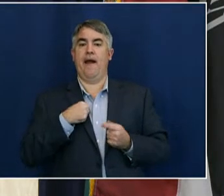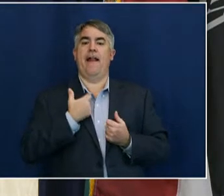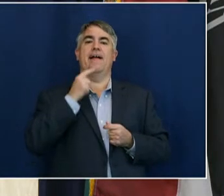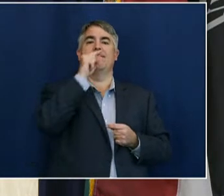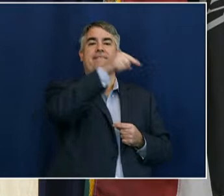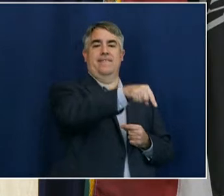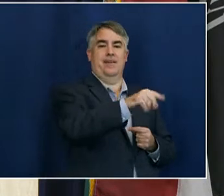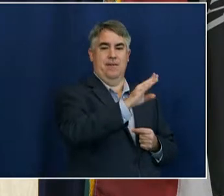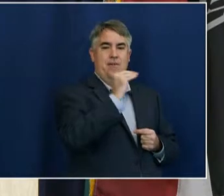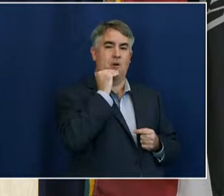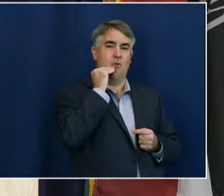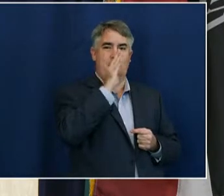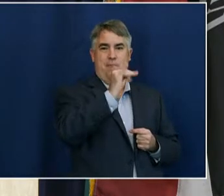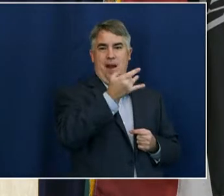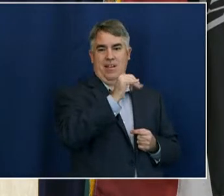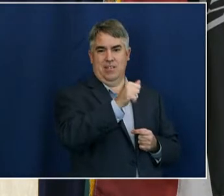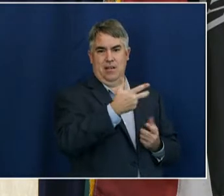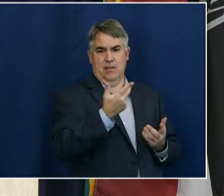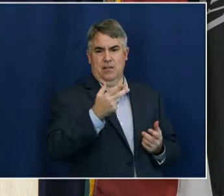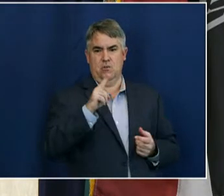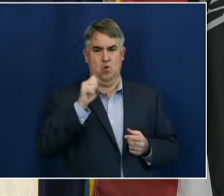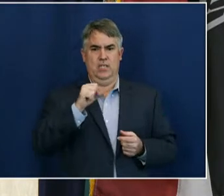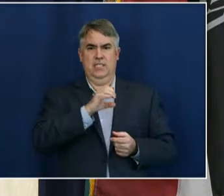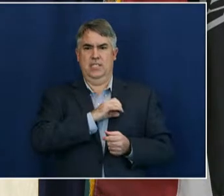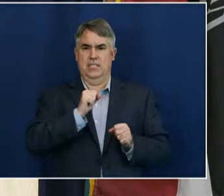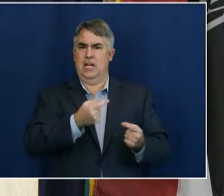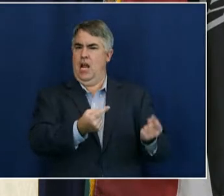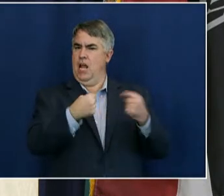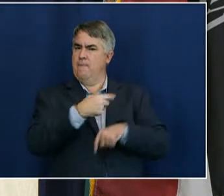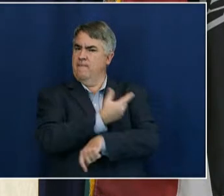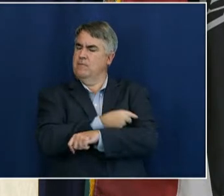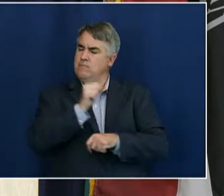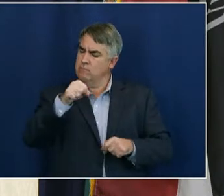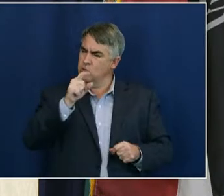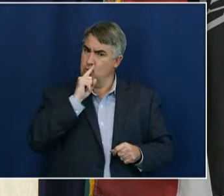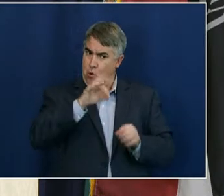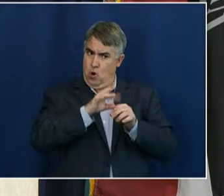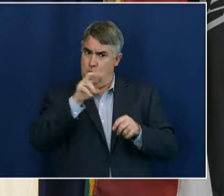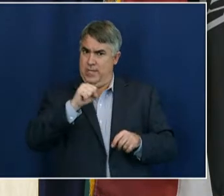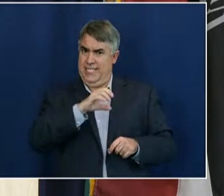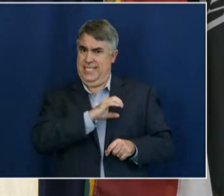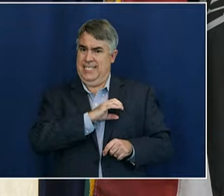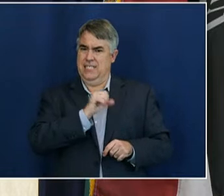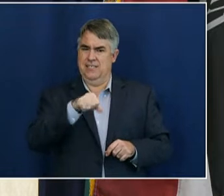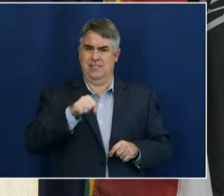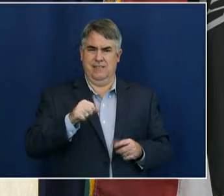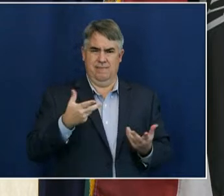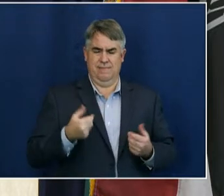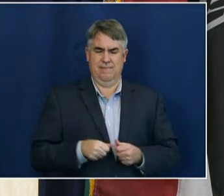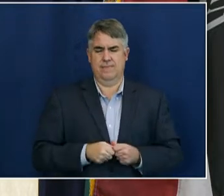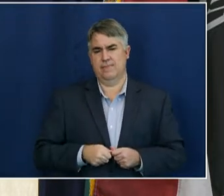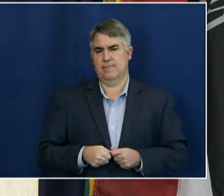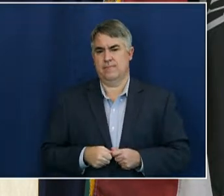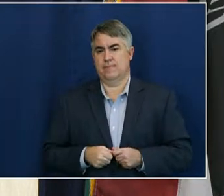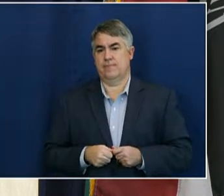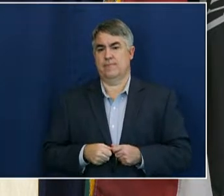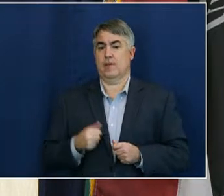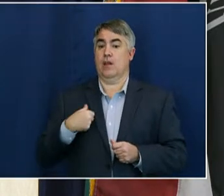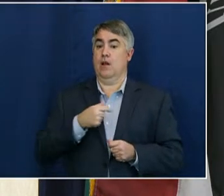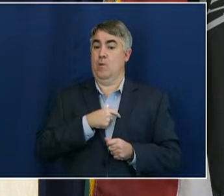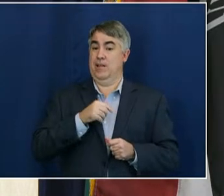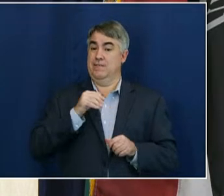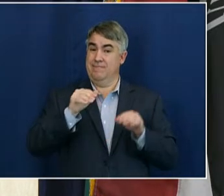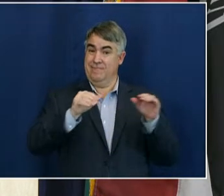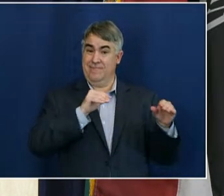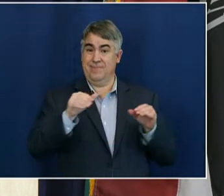because they are U.S. citizens and because they work in San Diego County. And we're requesting additional vaccines from the state to